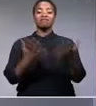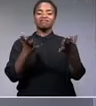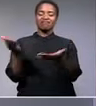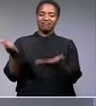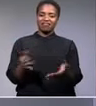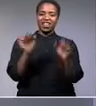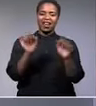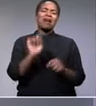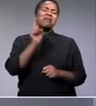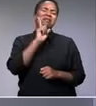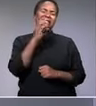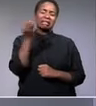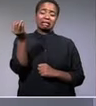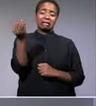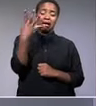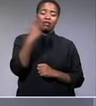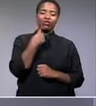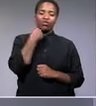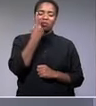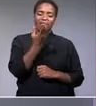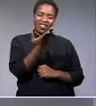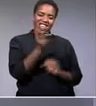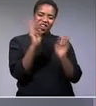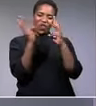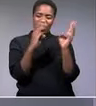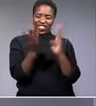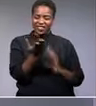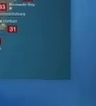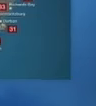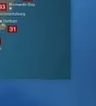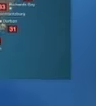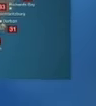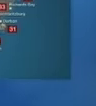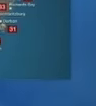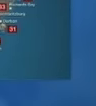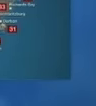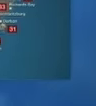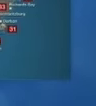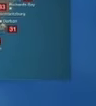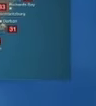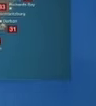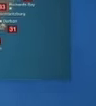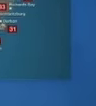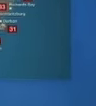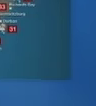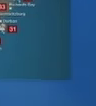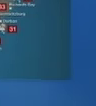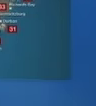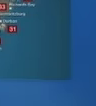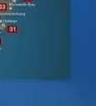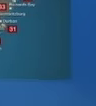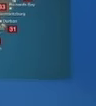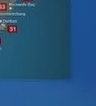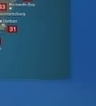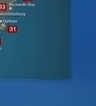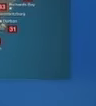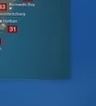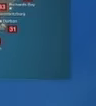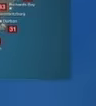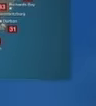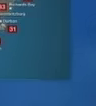Welcome back. Let's see just how hot it's going to be tomorrow. Here's Louis Fernandez. Hello, everyone. It was an uncomfortably hot